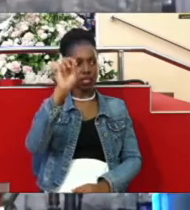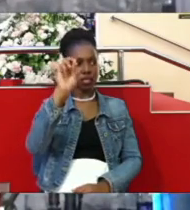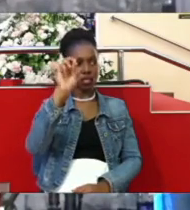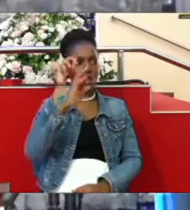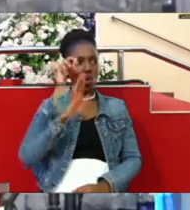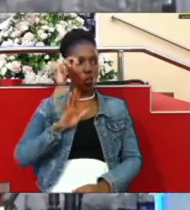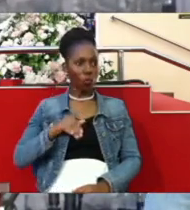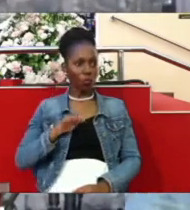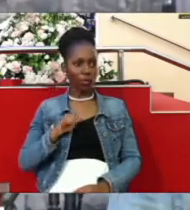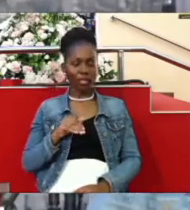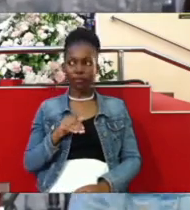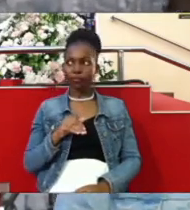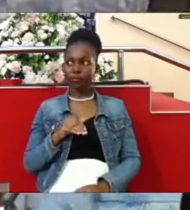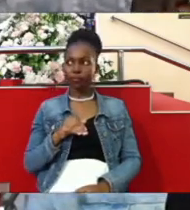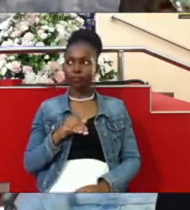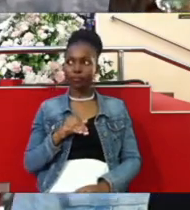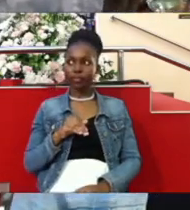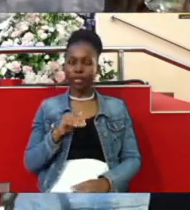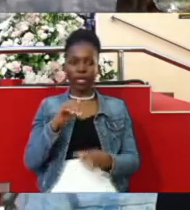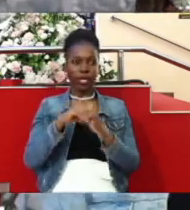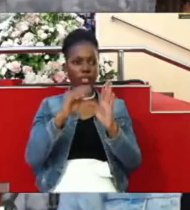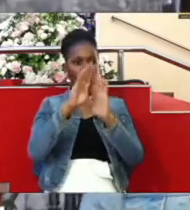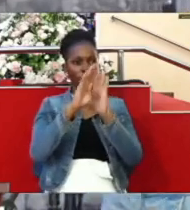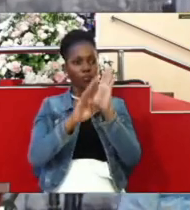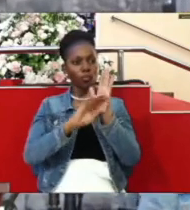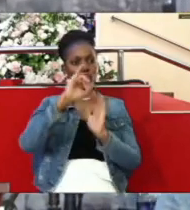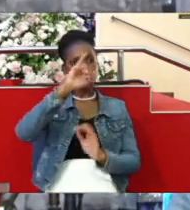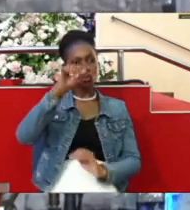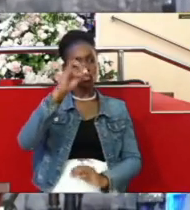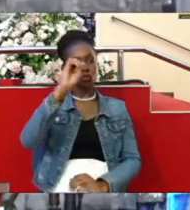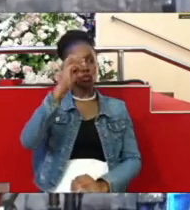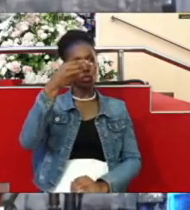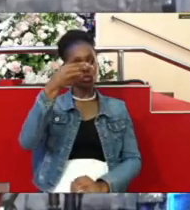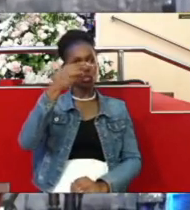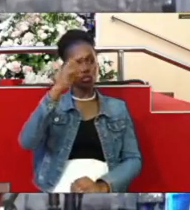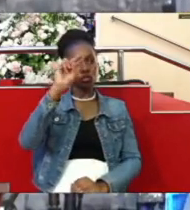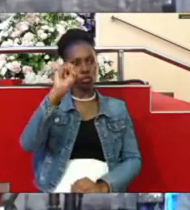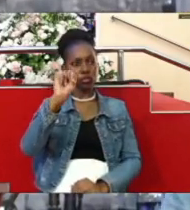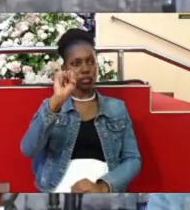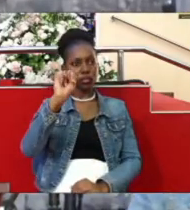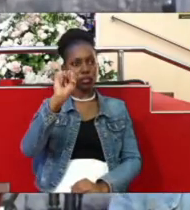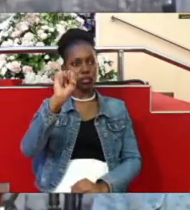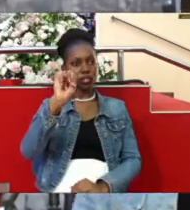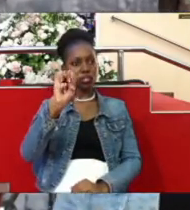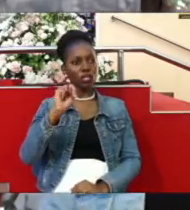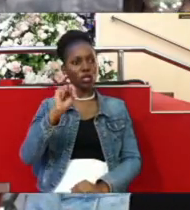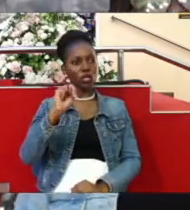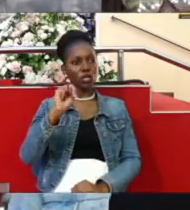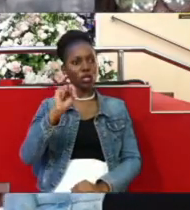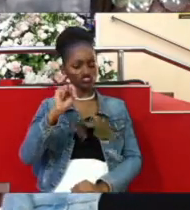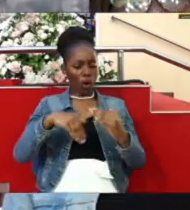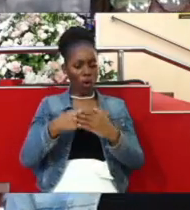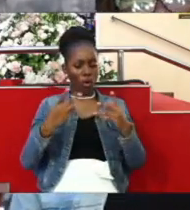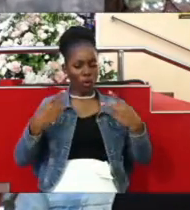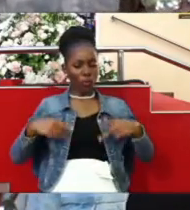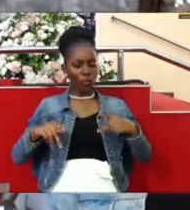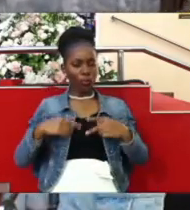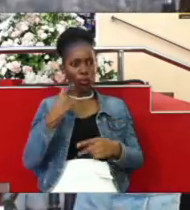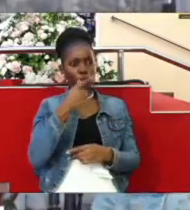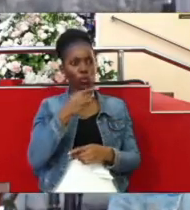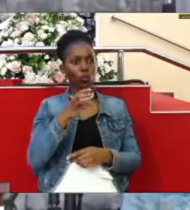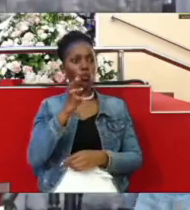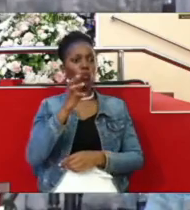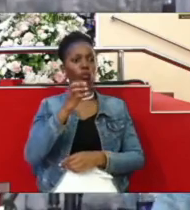14. Johanna, that whoever drinks of the water that I shall give him kama yule atakaye kunywa yale maji